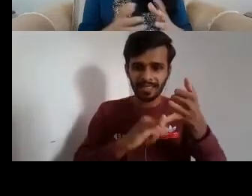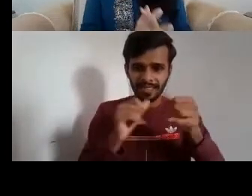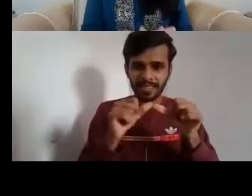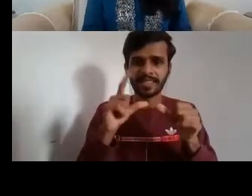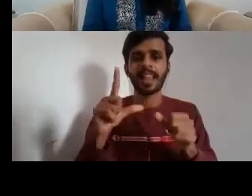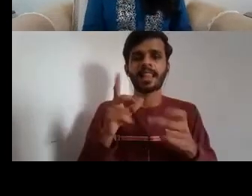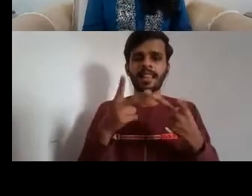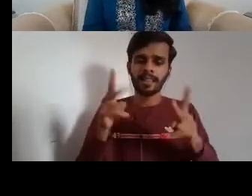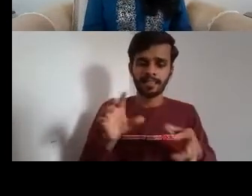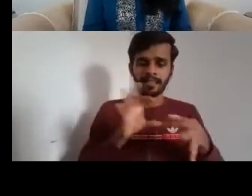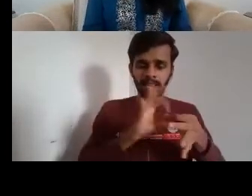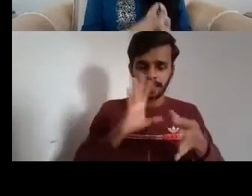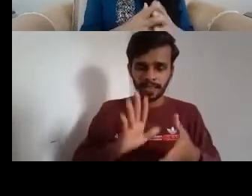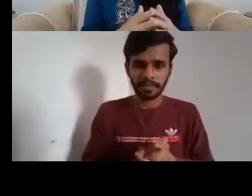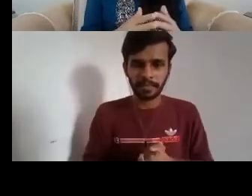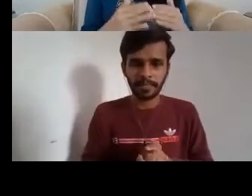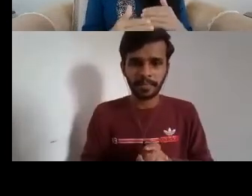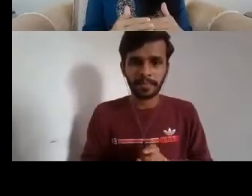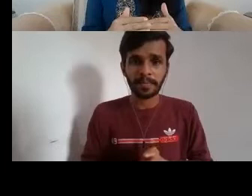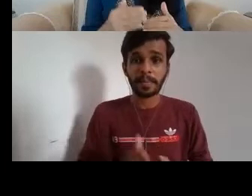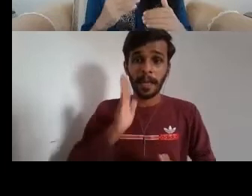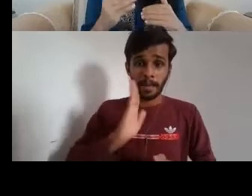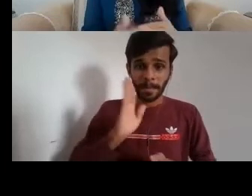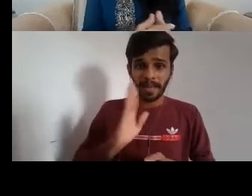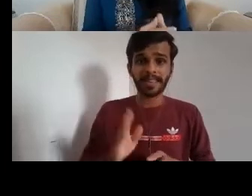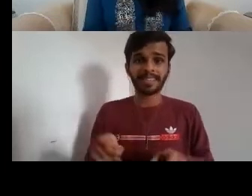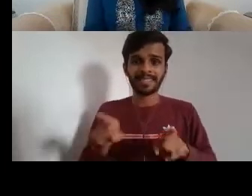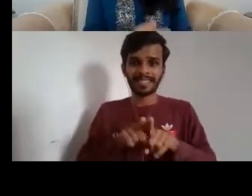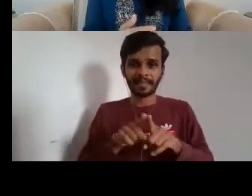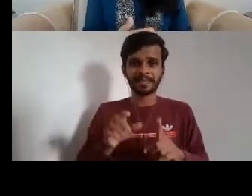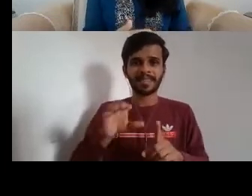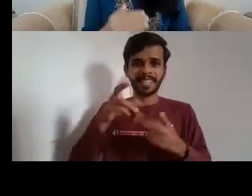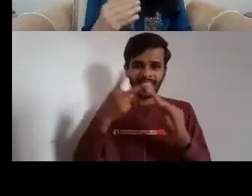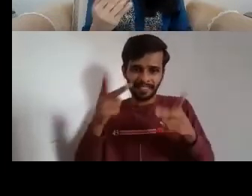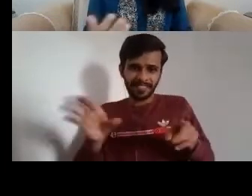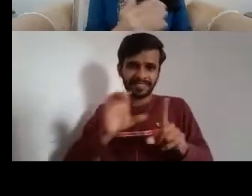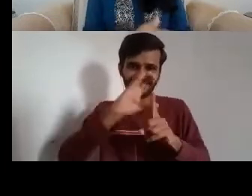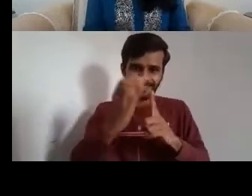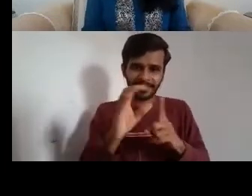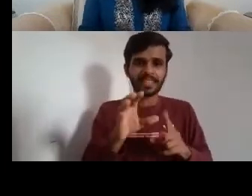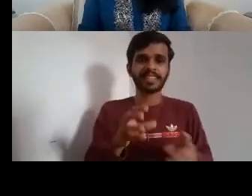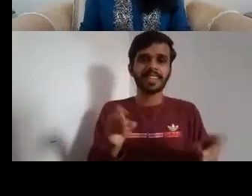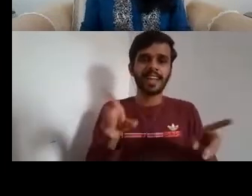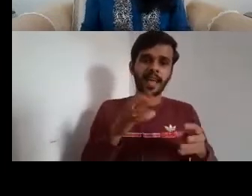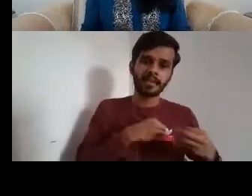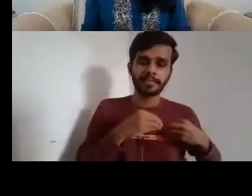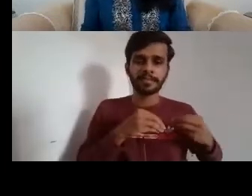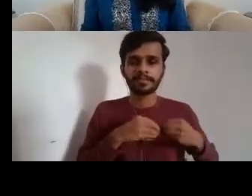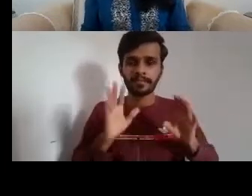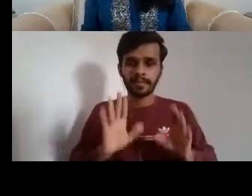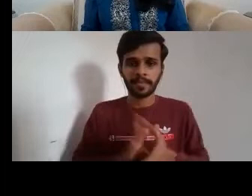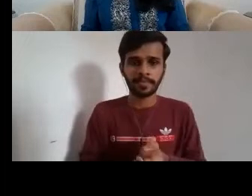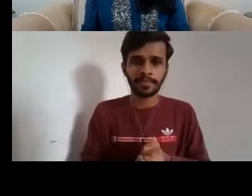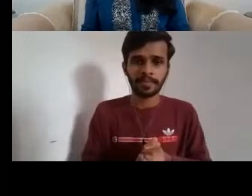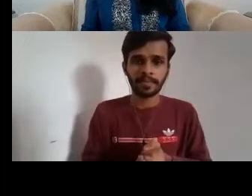Later, musical cross-cultural interactions happened during the colonial times.